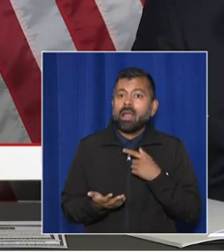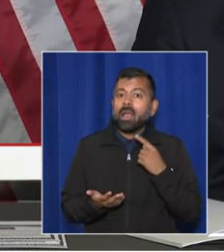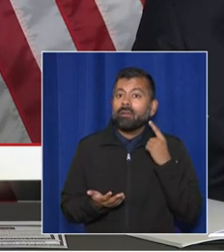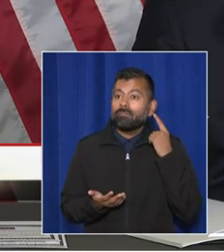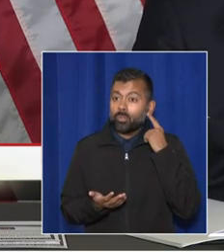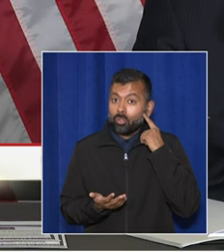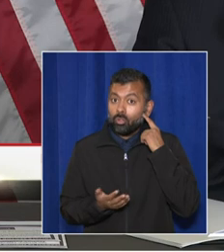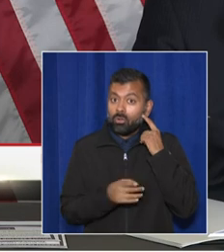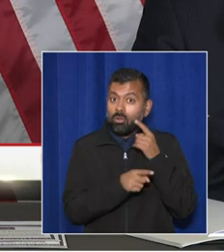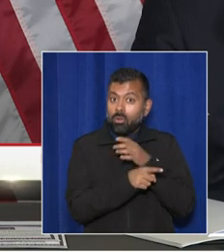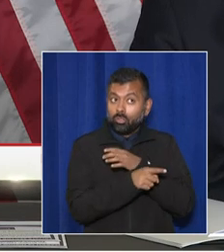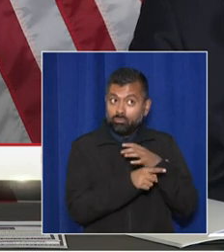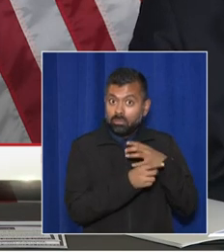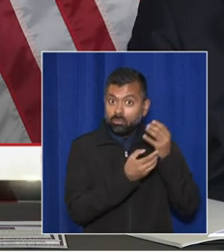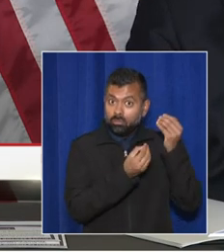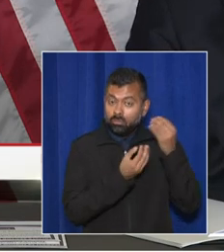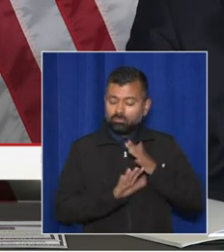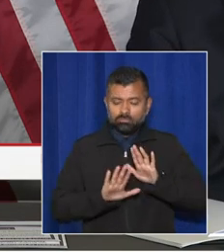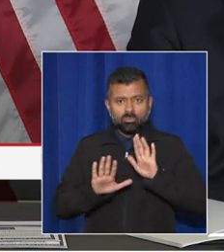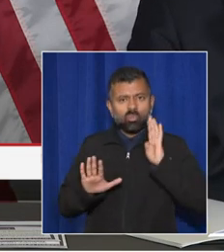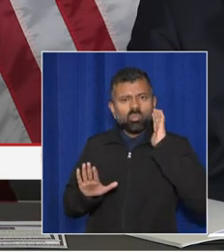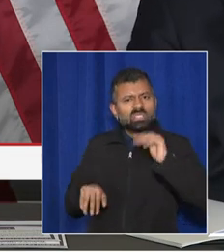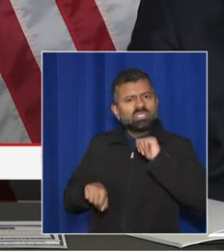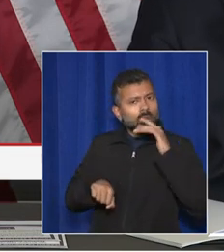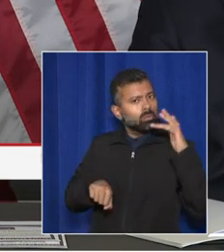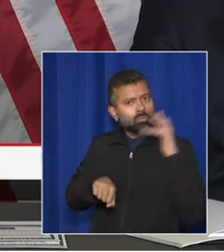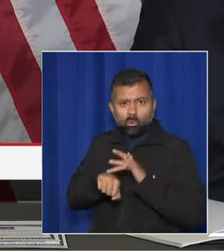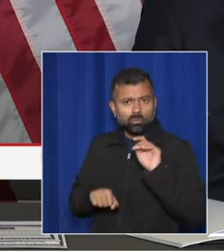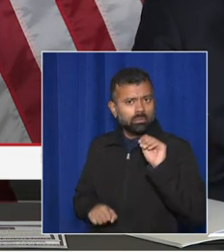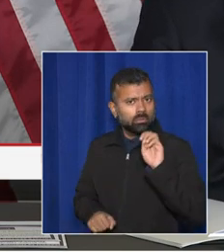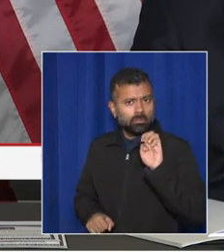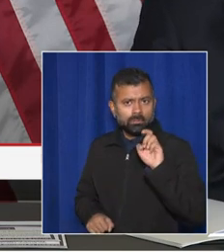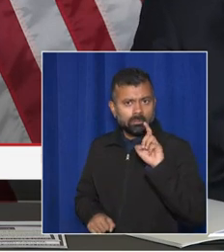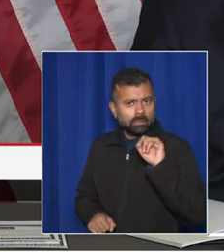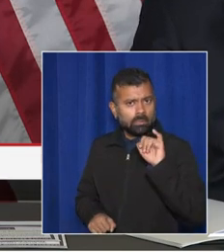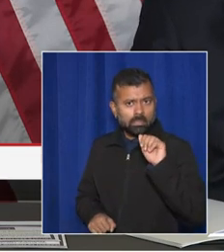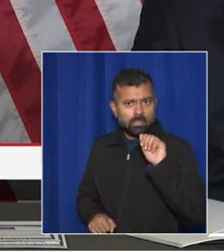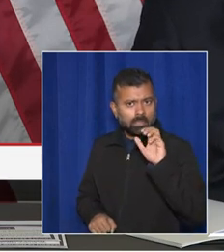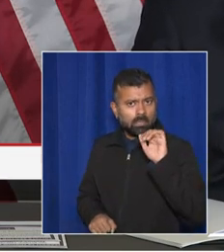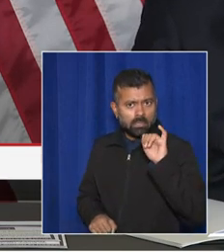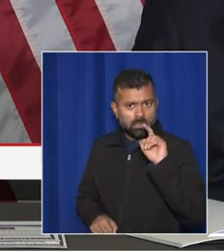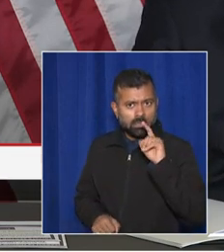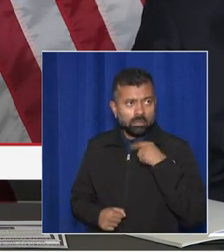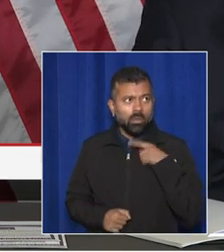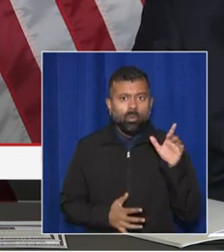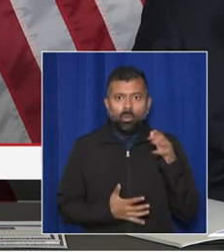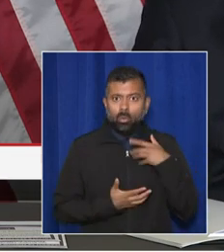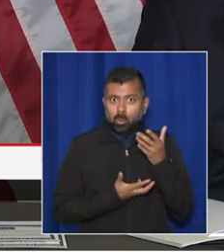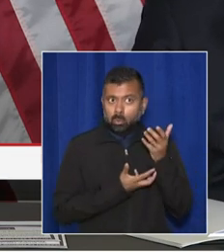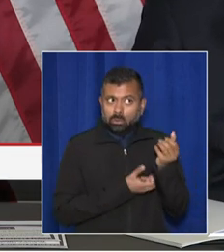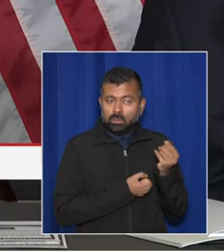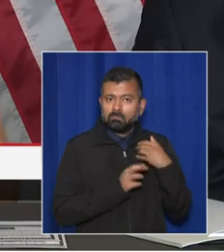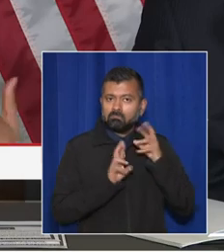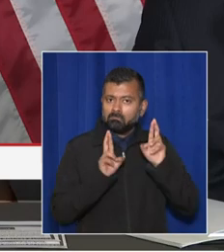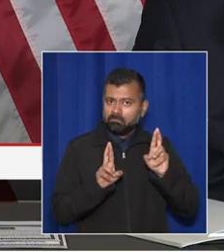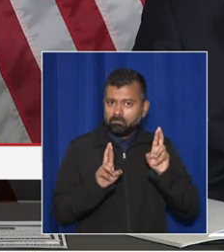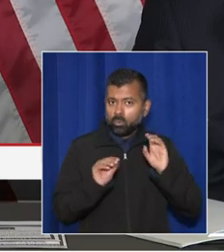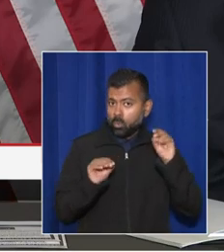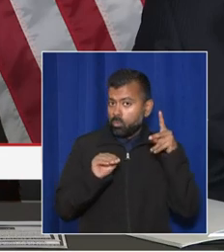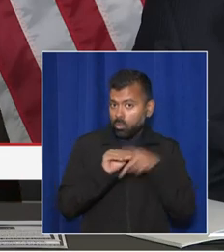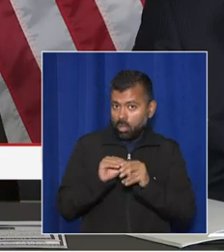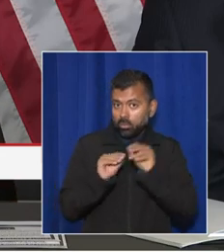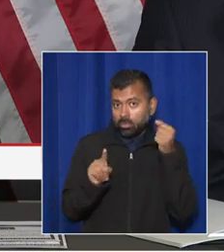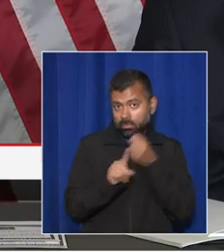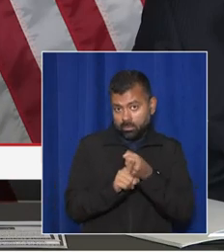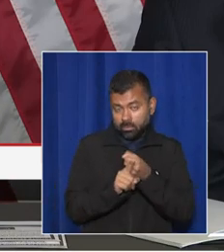to that. And what that means is no cuts to Medicaid, no changes to the matches that we and